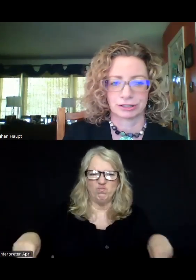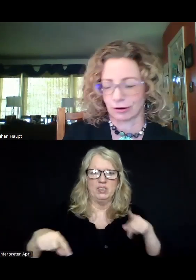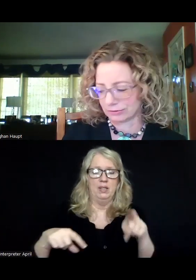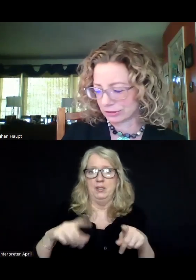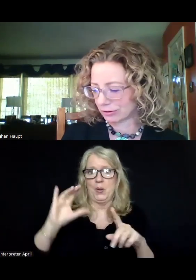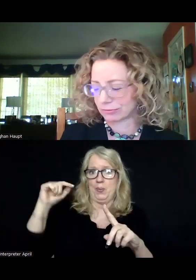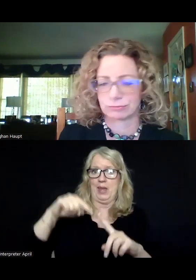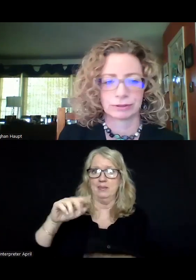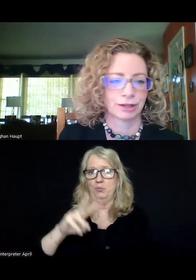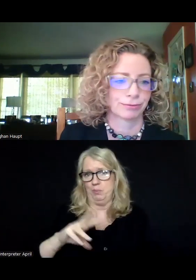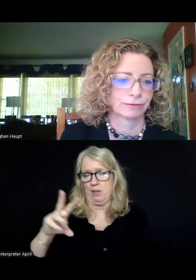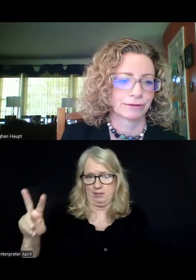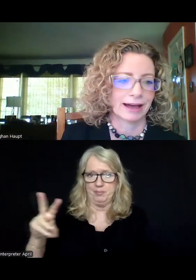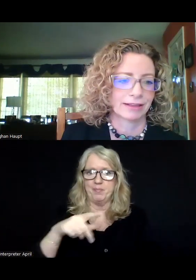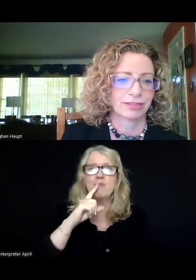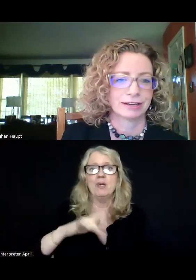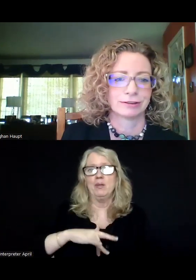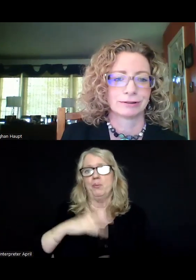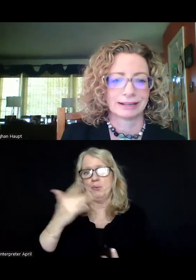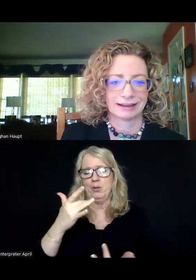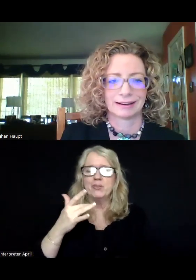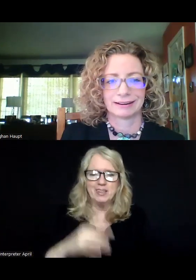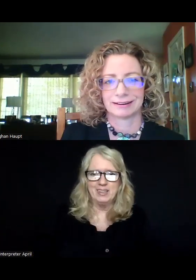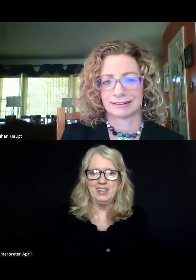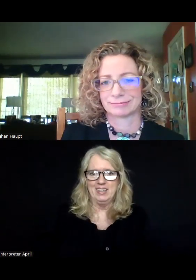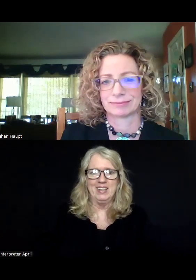place to go. So really thrilled for that. Thank you,